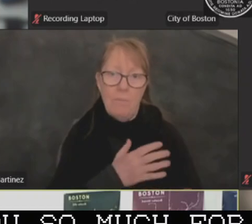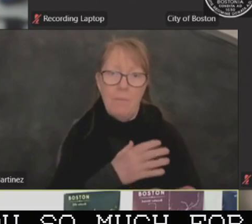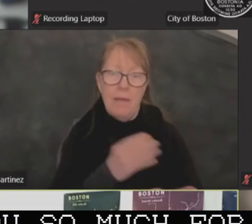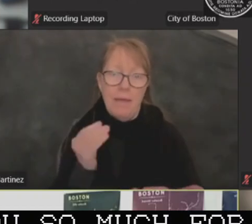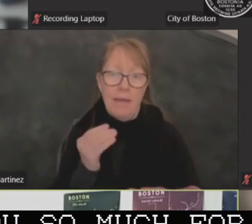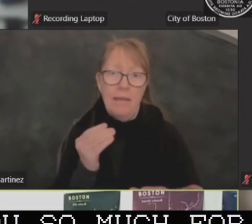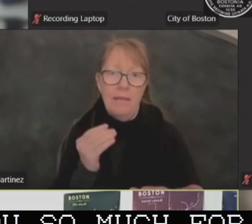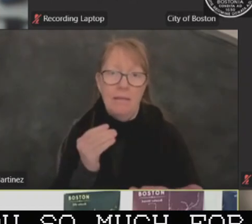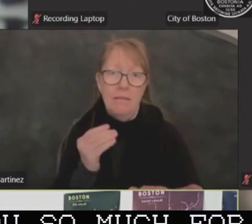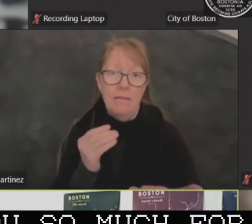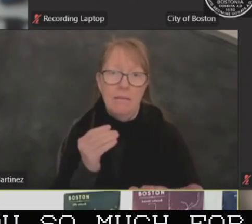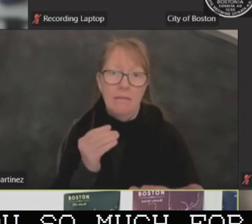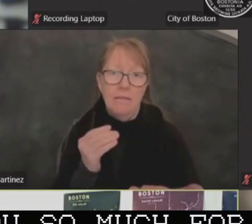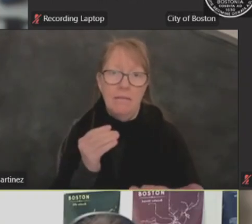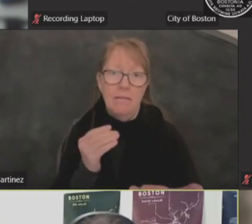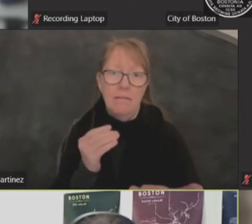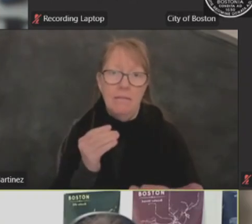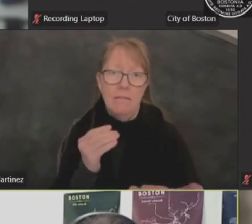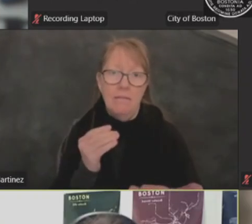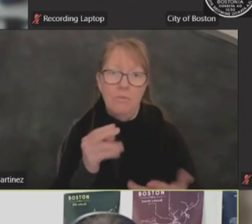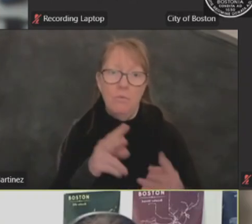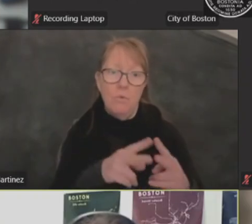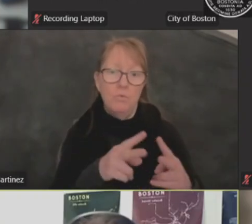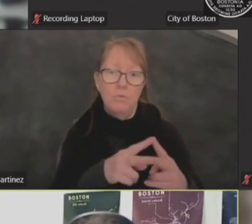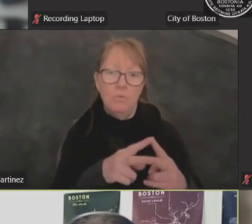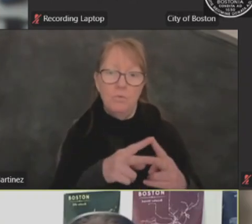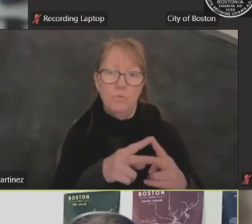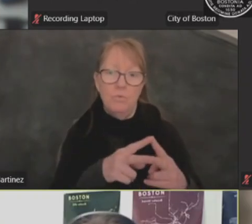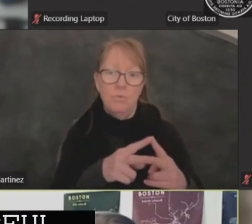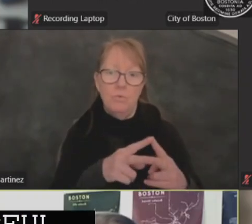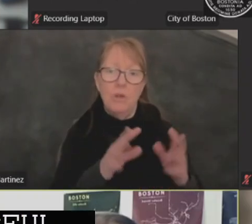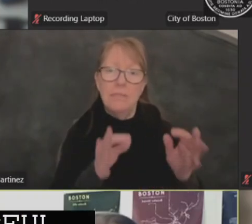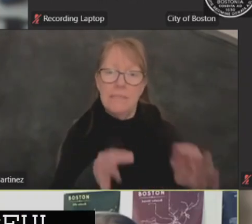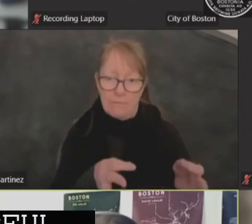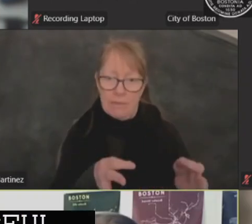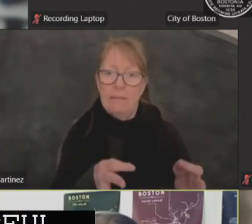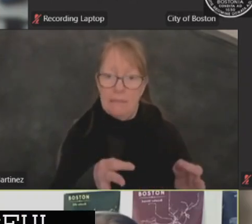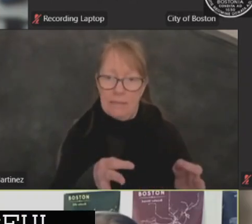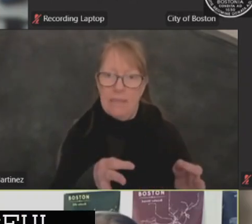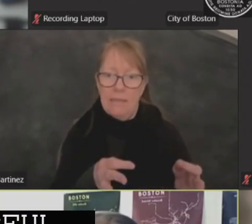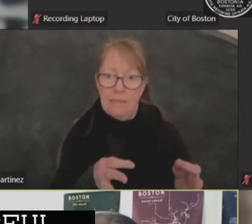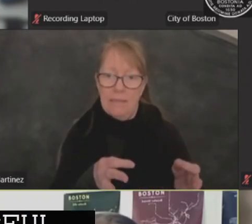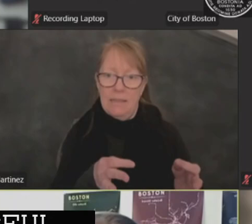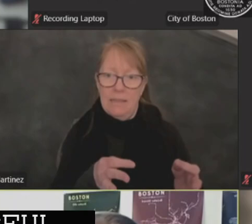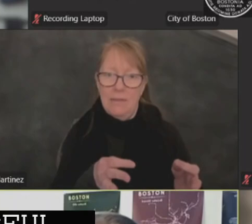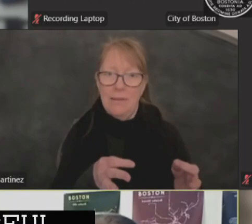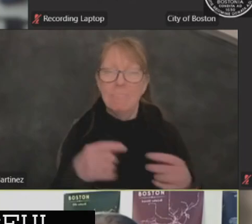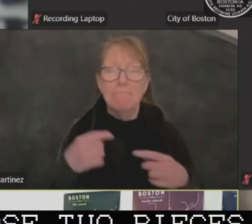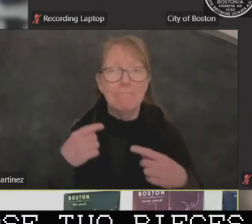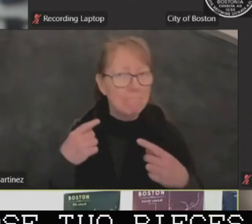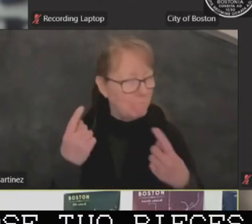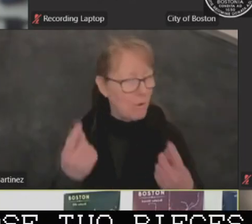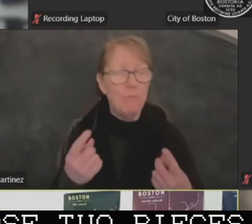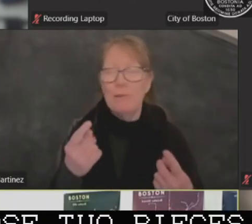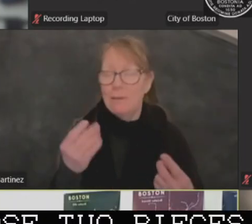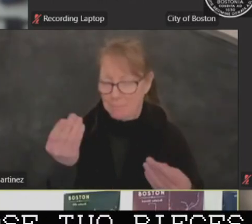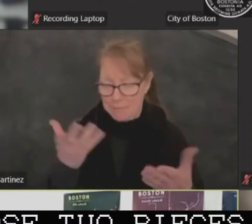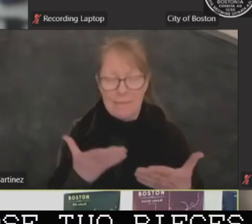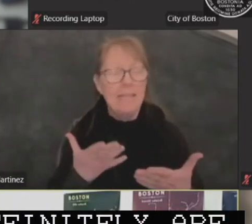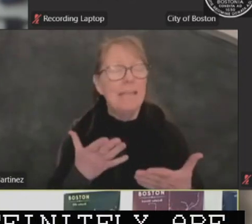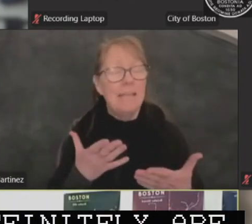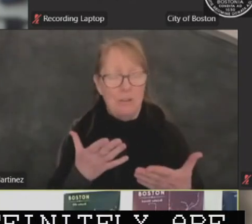I think those two pieces of feedback definitely are connected with, what we've been hearing and what we're hopefully